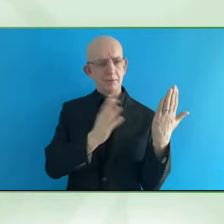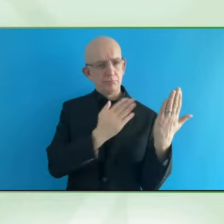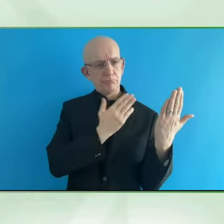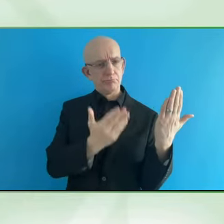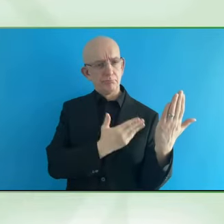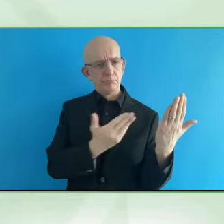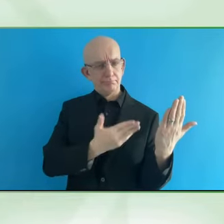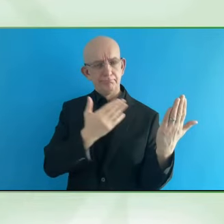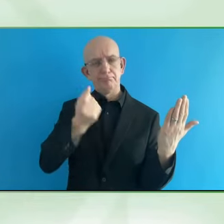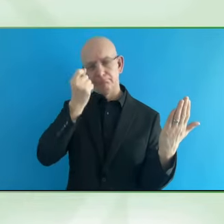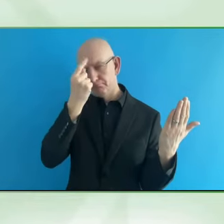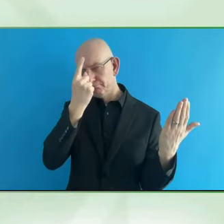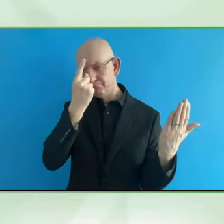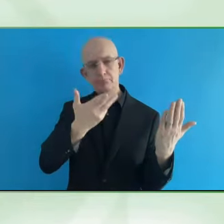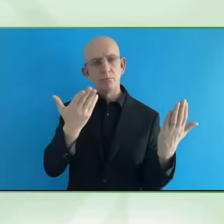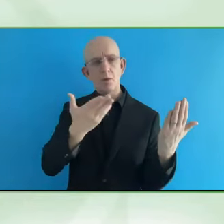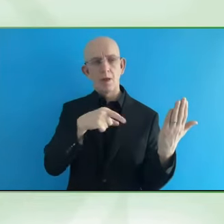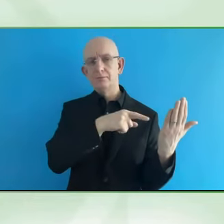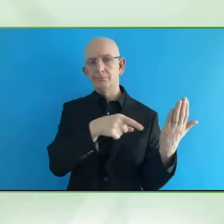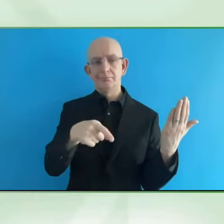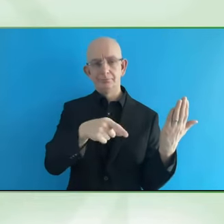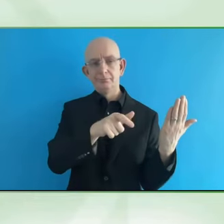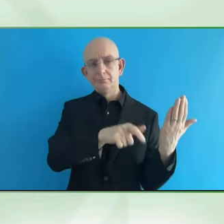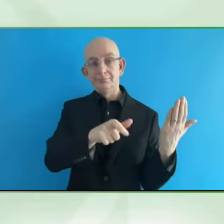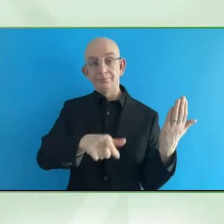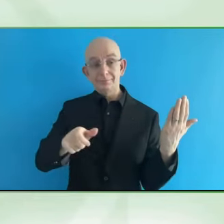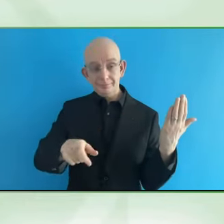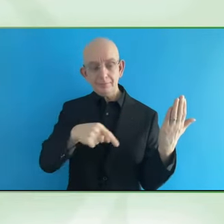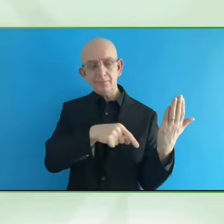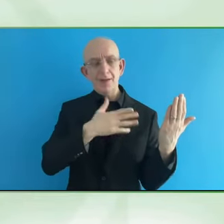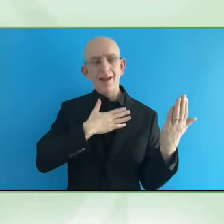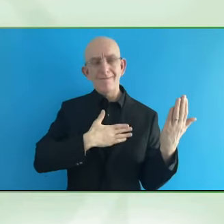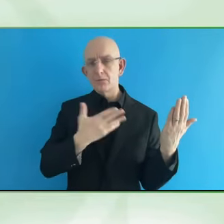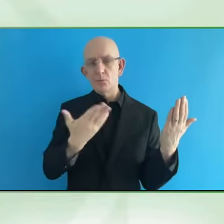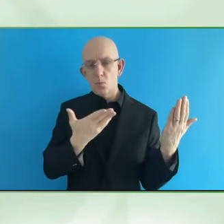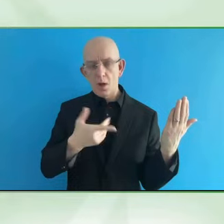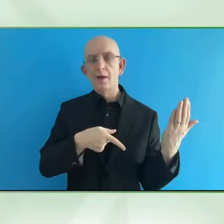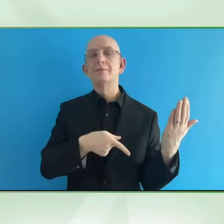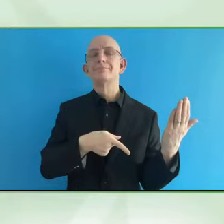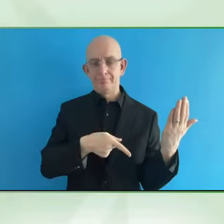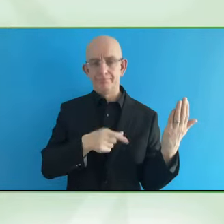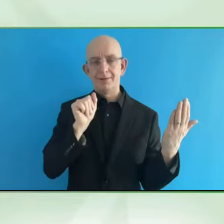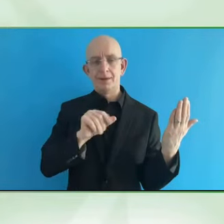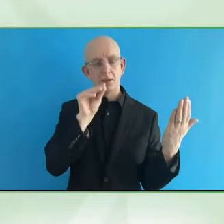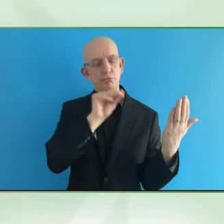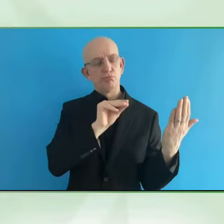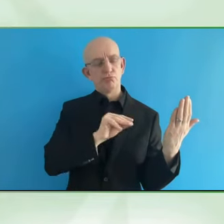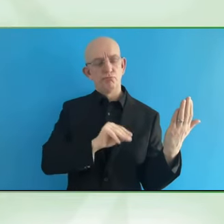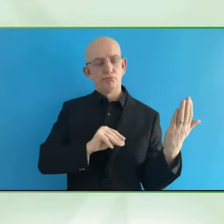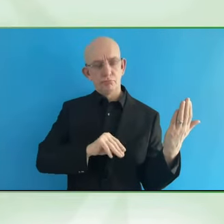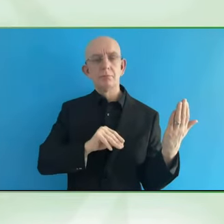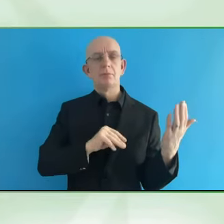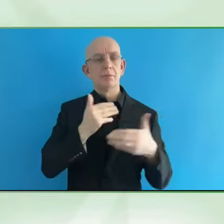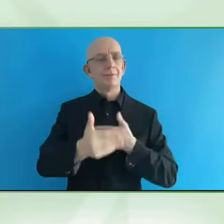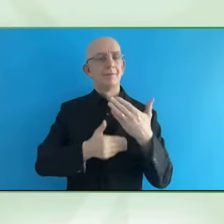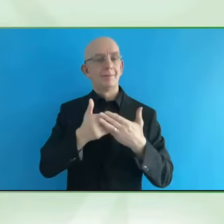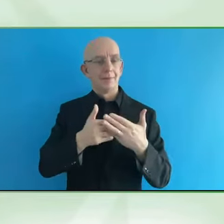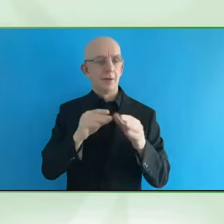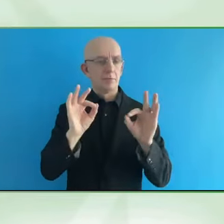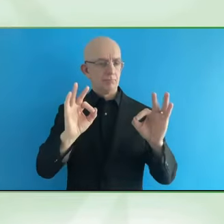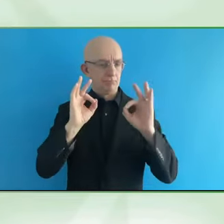new IEP models allow, where necessary, for the indication of